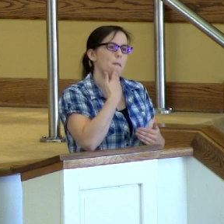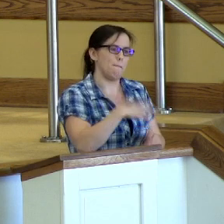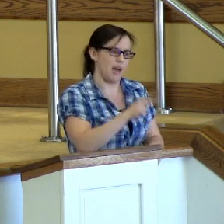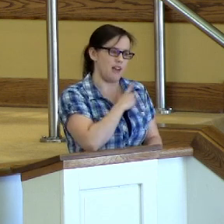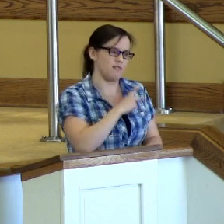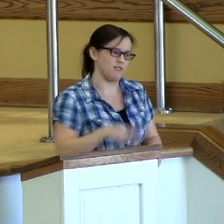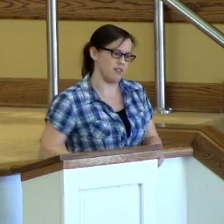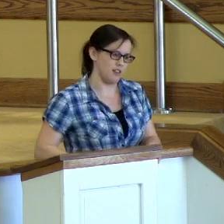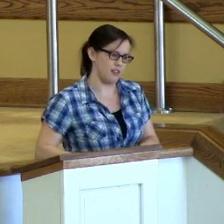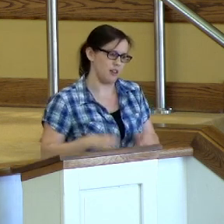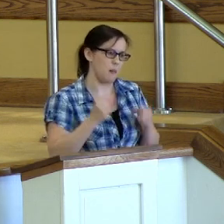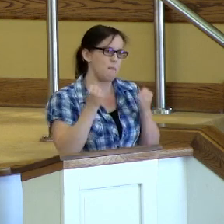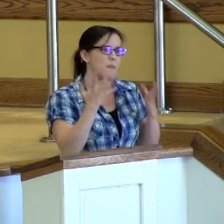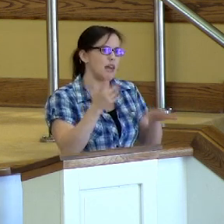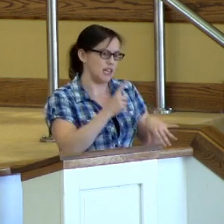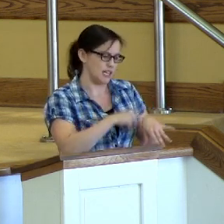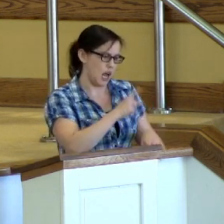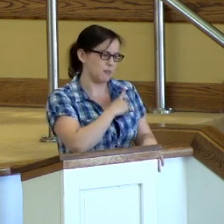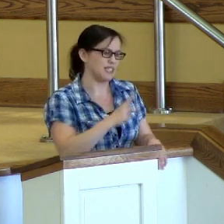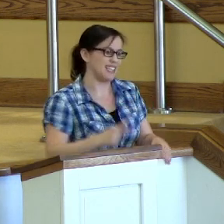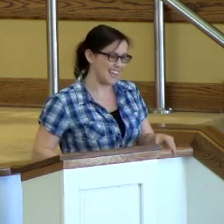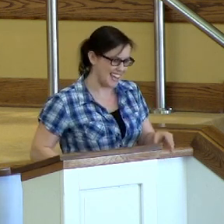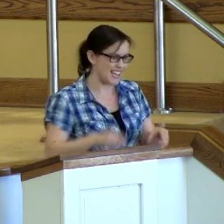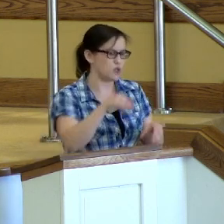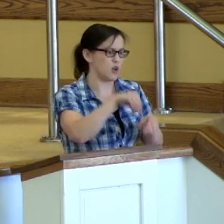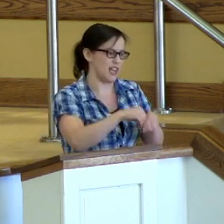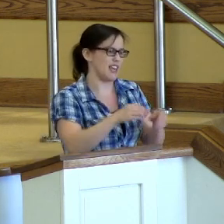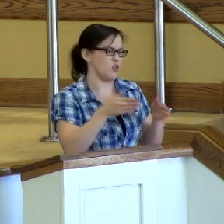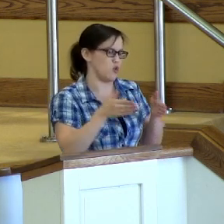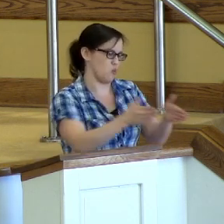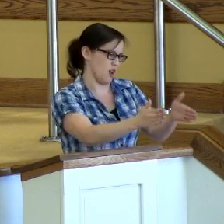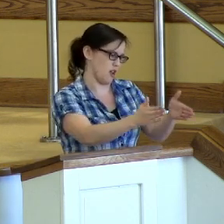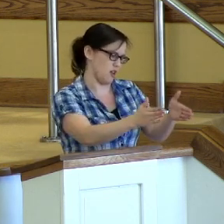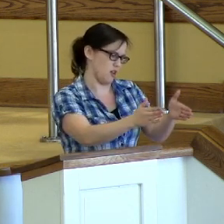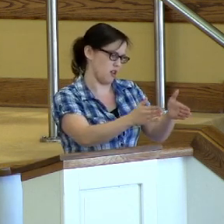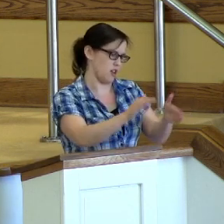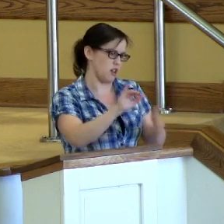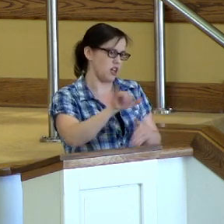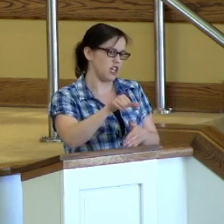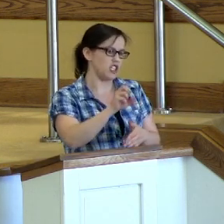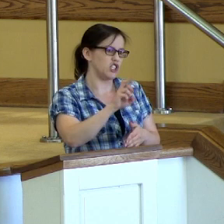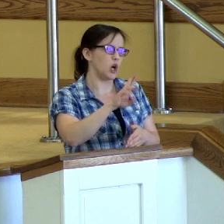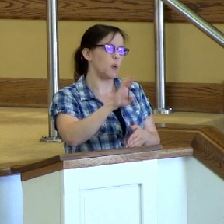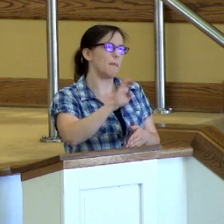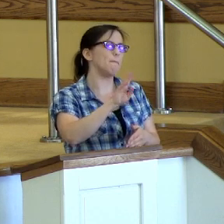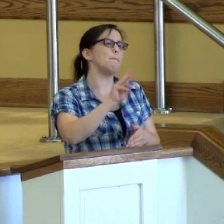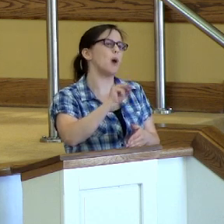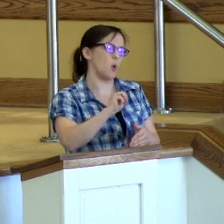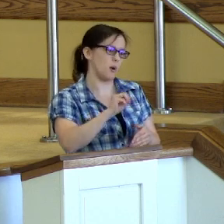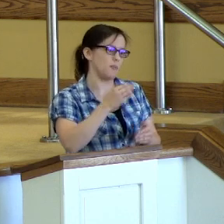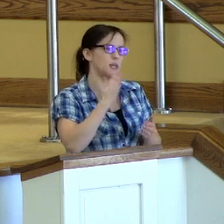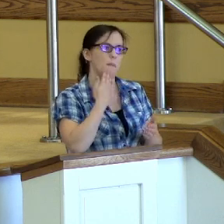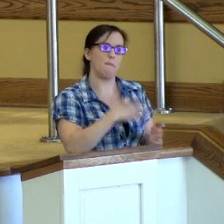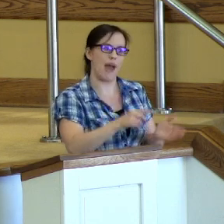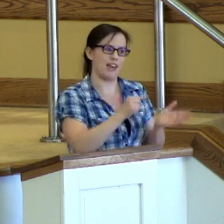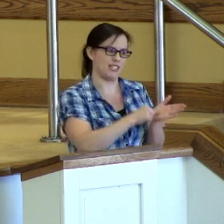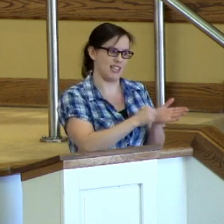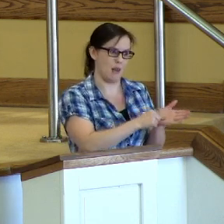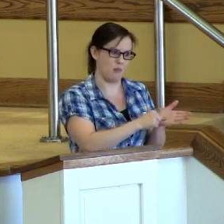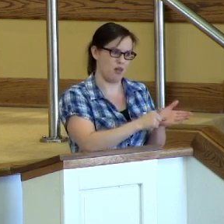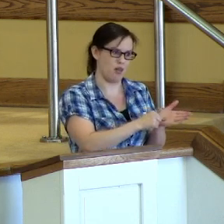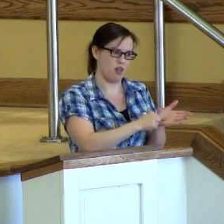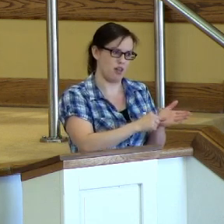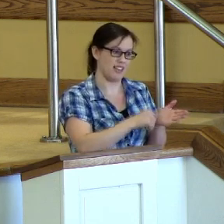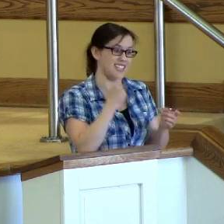you see a lot of them in the way. They do in the way of Jeroboam. He sinned in the way of Jeroboam. Jeroboam must have sinned pretty bad. I